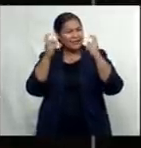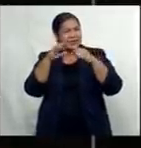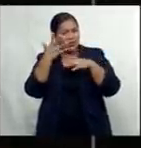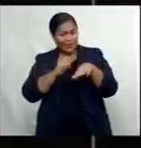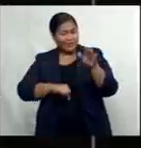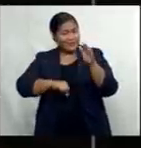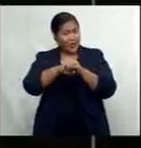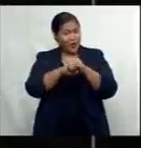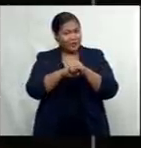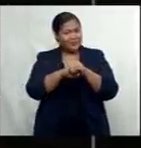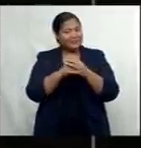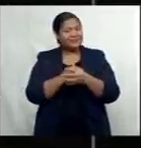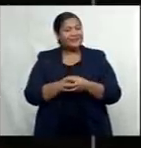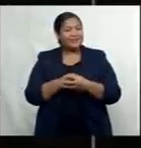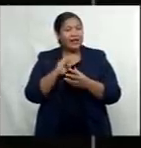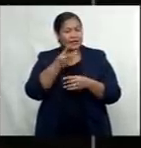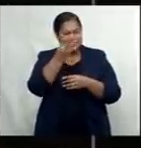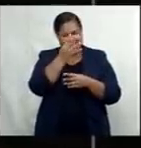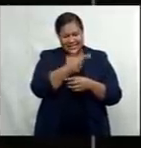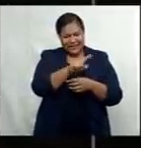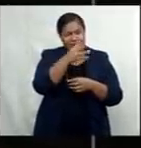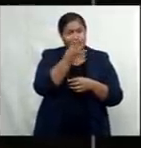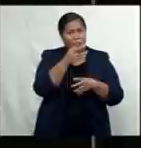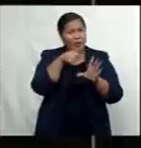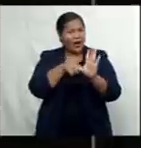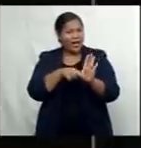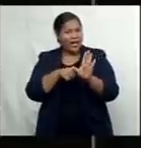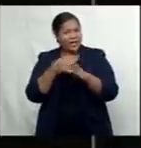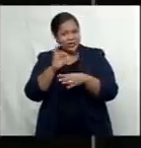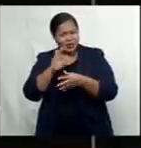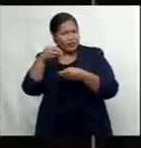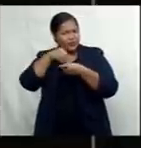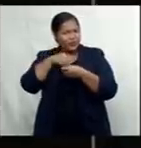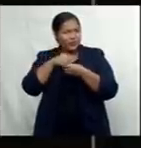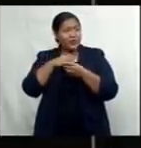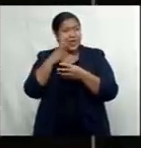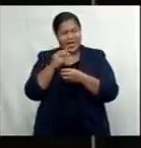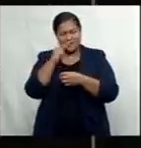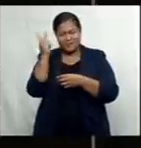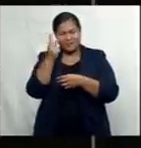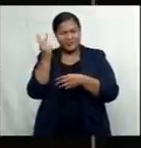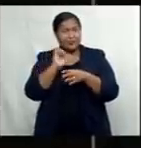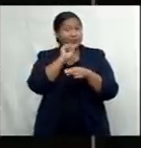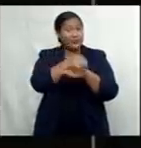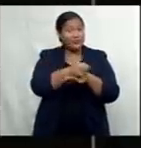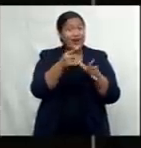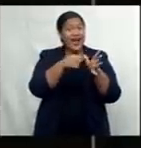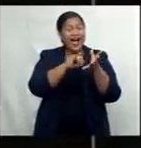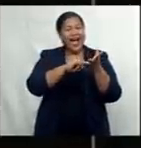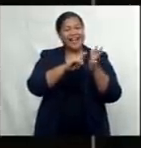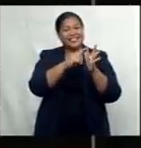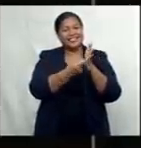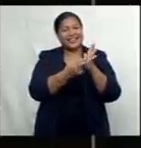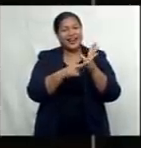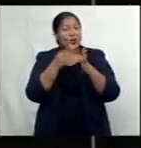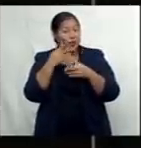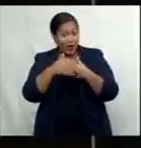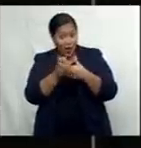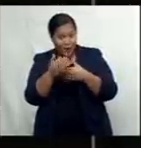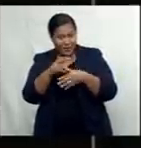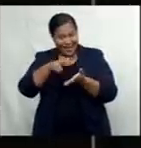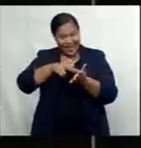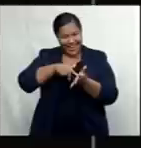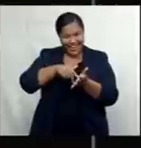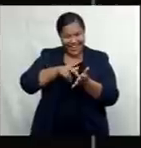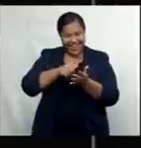tier after a 74-year absence with a memorable victory over Arsenal as they opened this Premier League campaign in